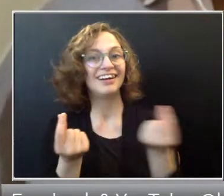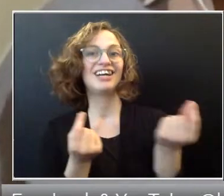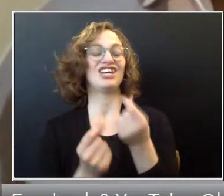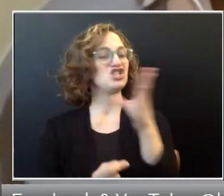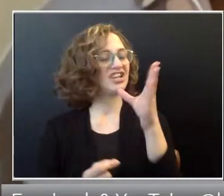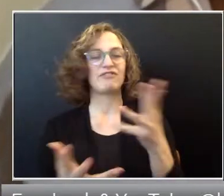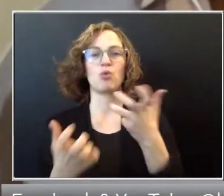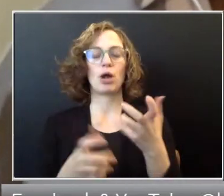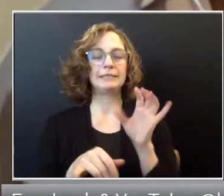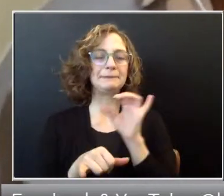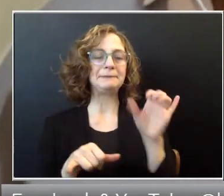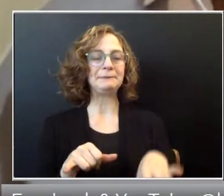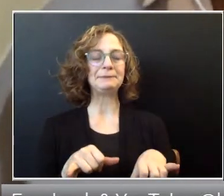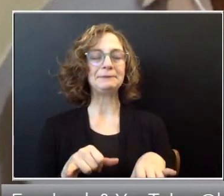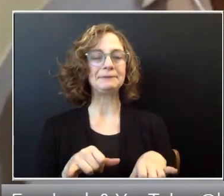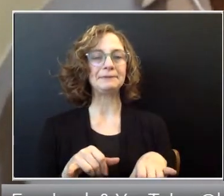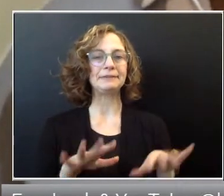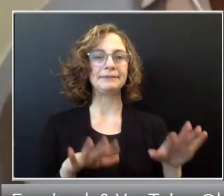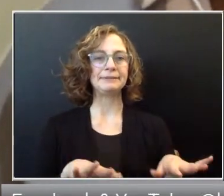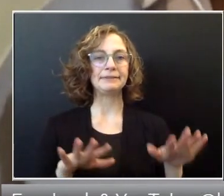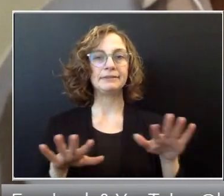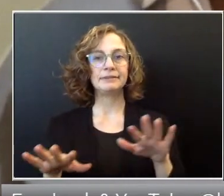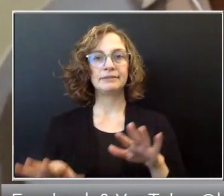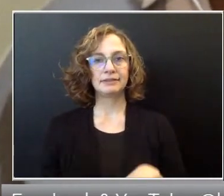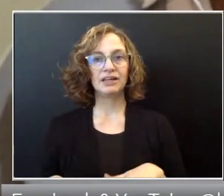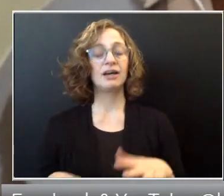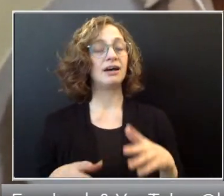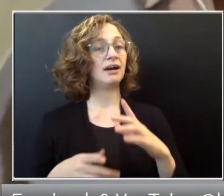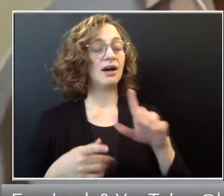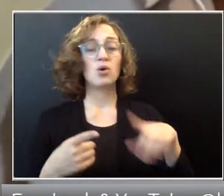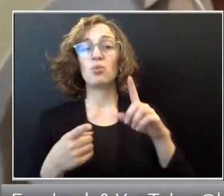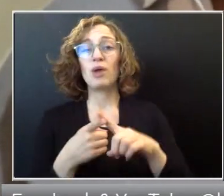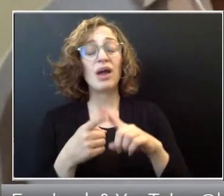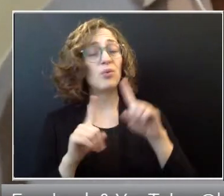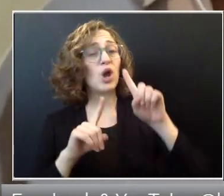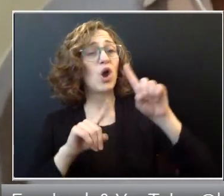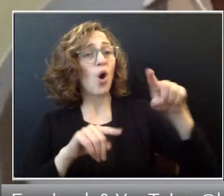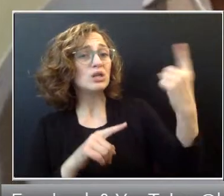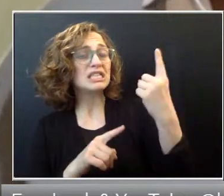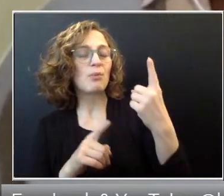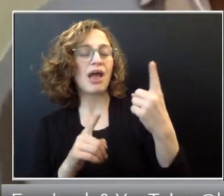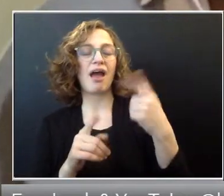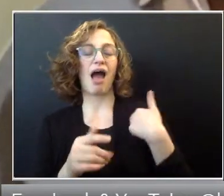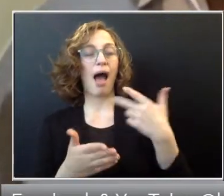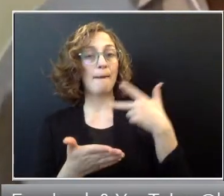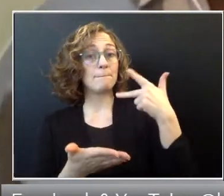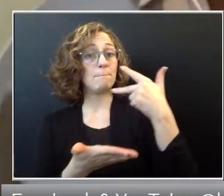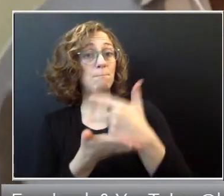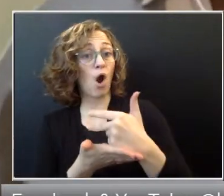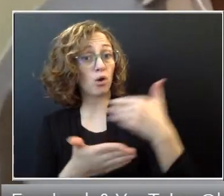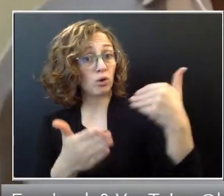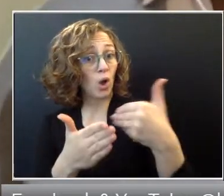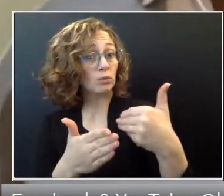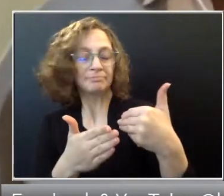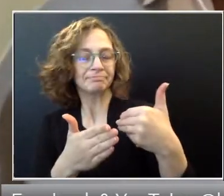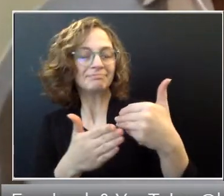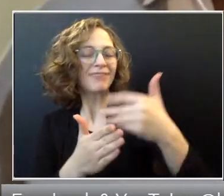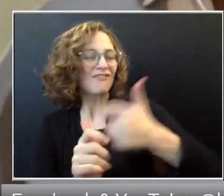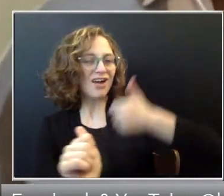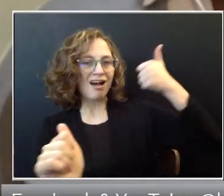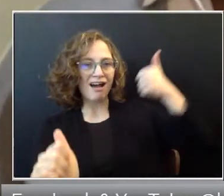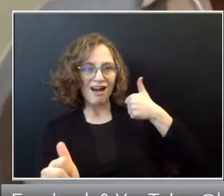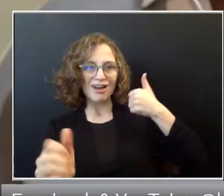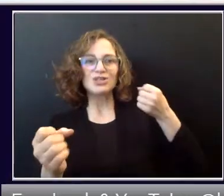there. She wants me to park far away from the door so she can walk. She's taking her health and her heart